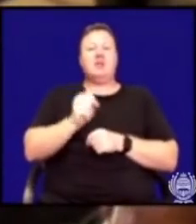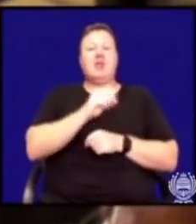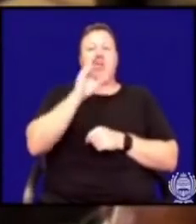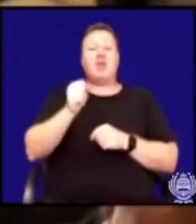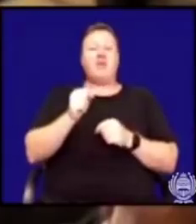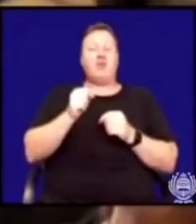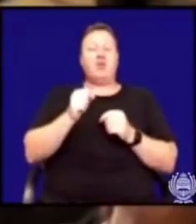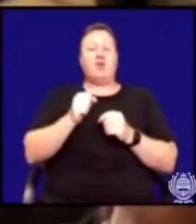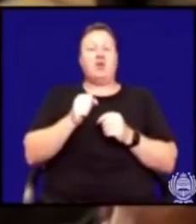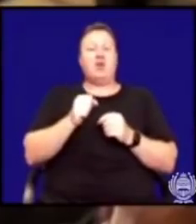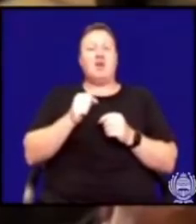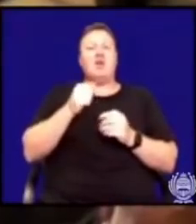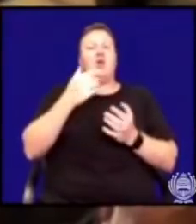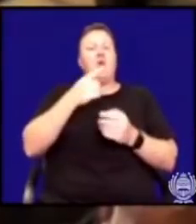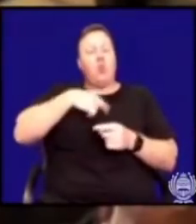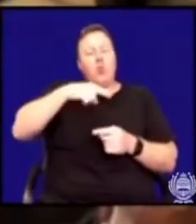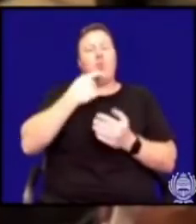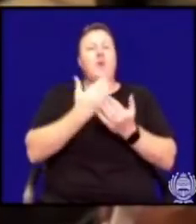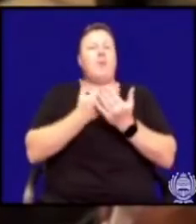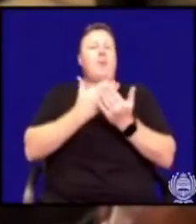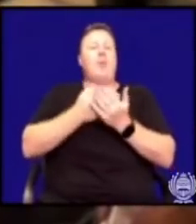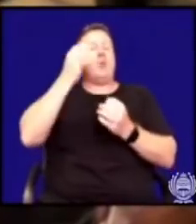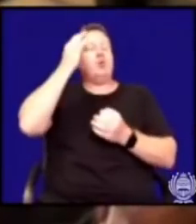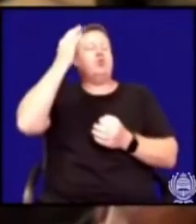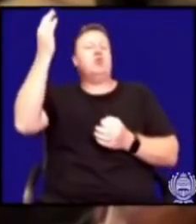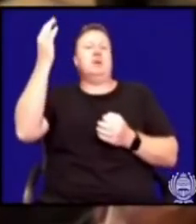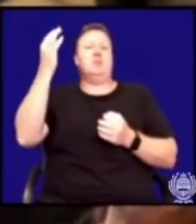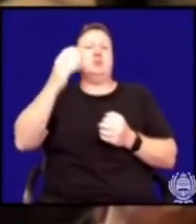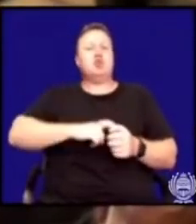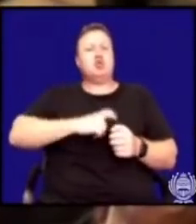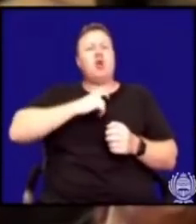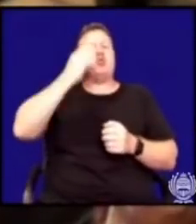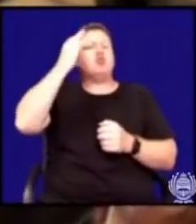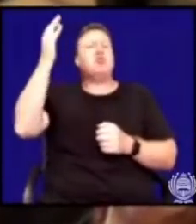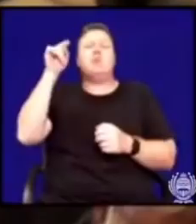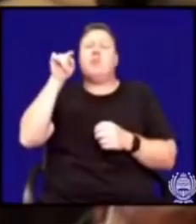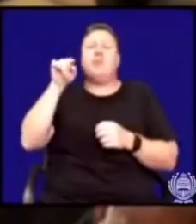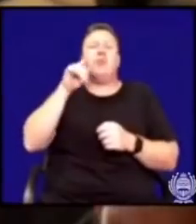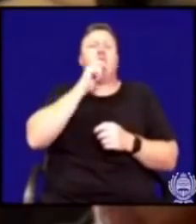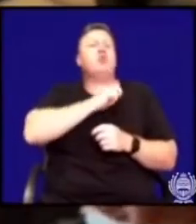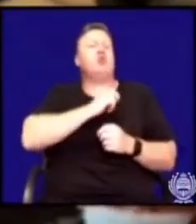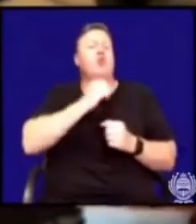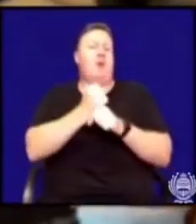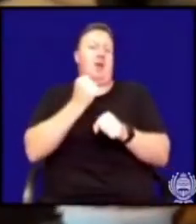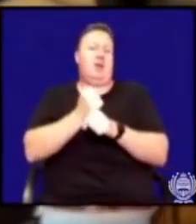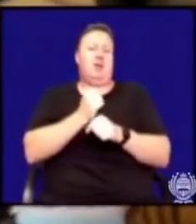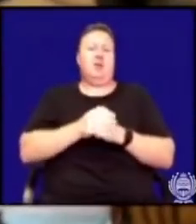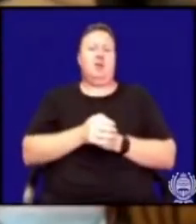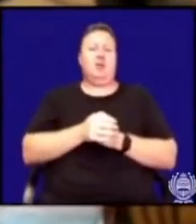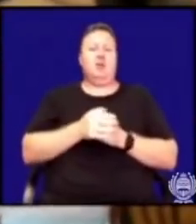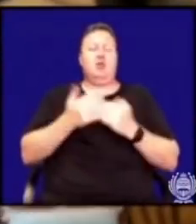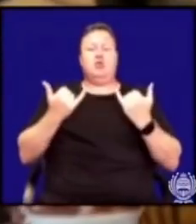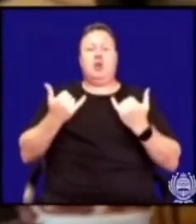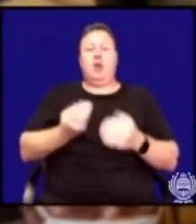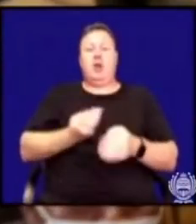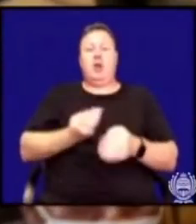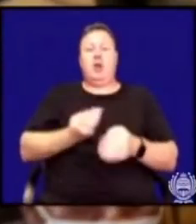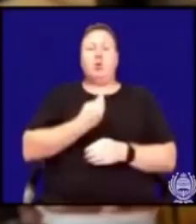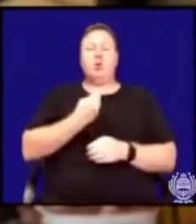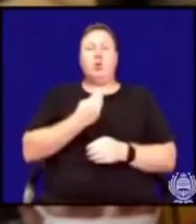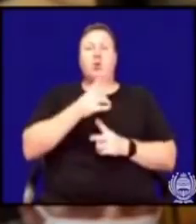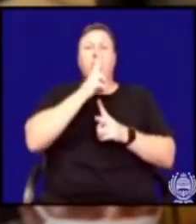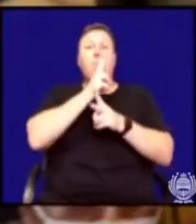all can dream and have a chance of making those dreams come true. Today, the youth of South Africa stand at the periphery of that